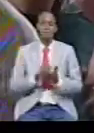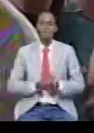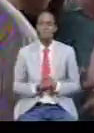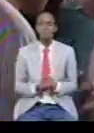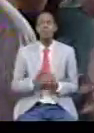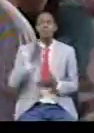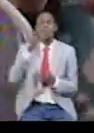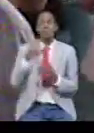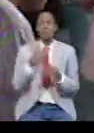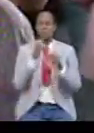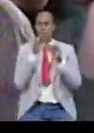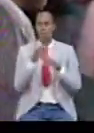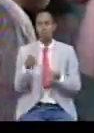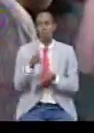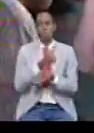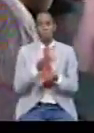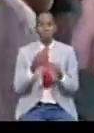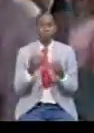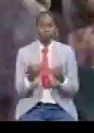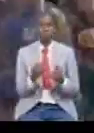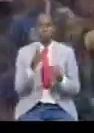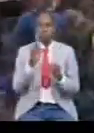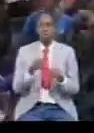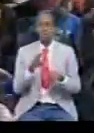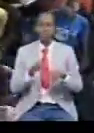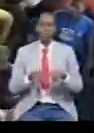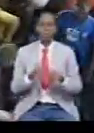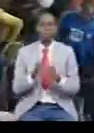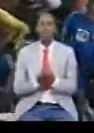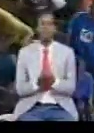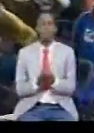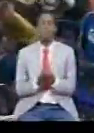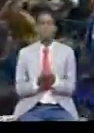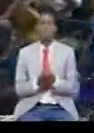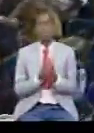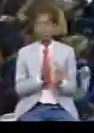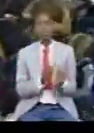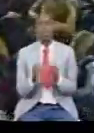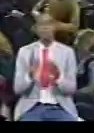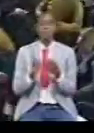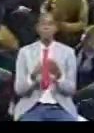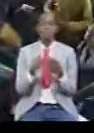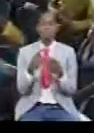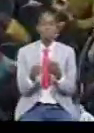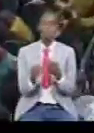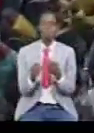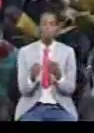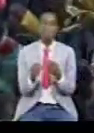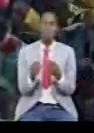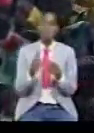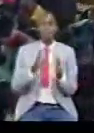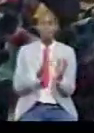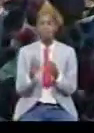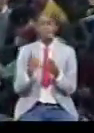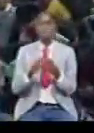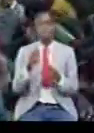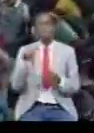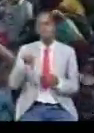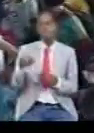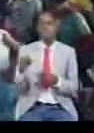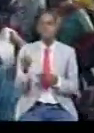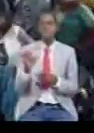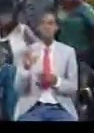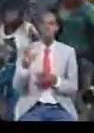God has blessed you already. You can sit down. I'm coming to Philippians chapter 3, verse